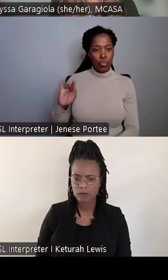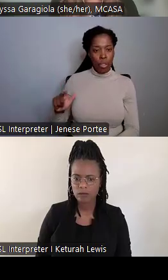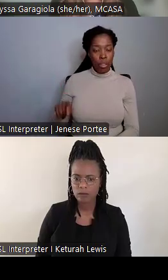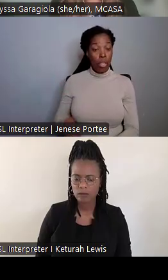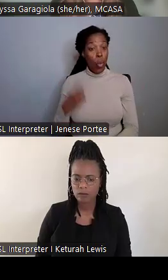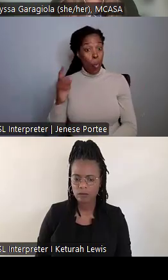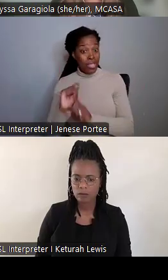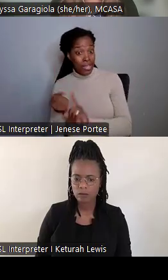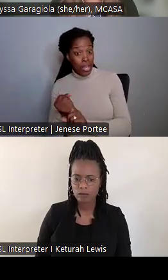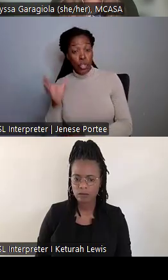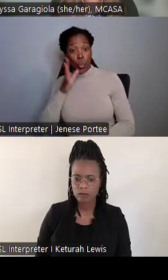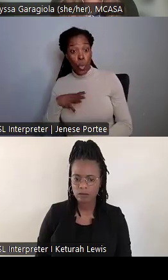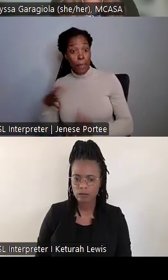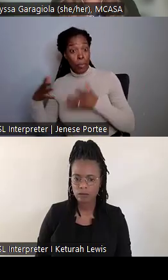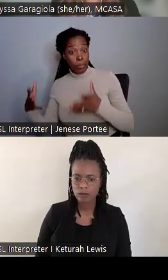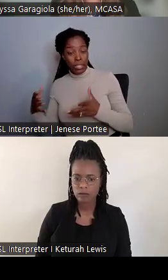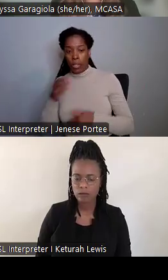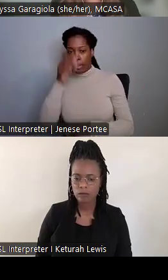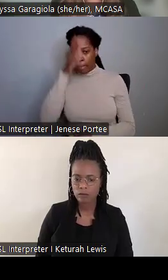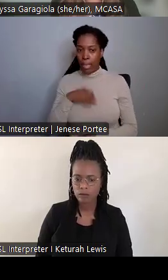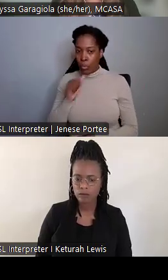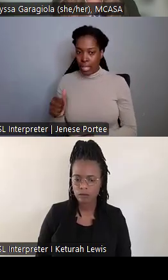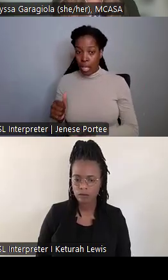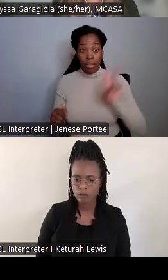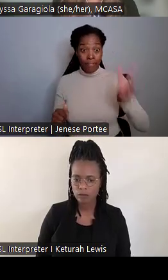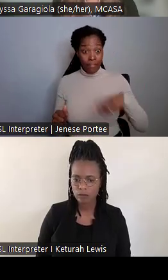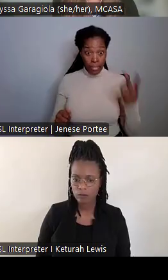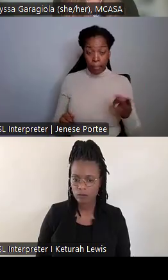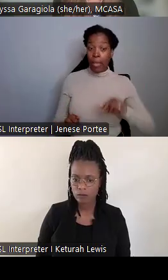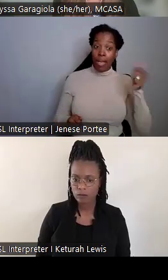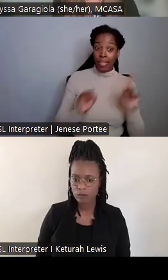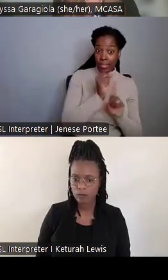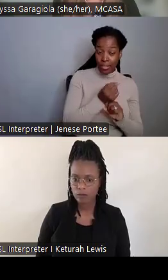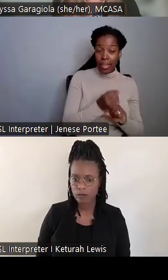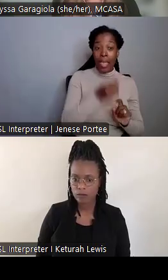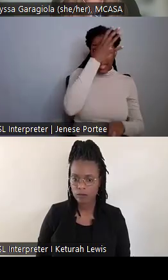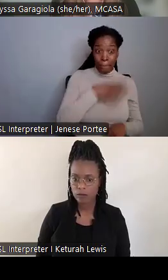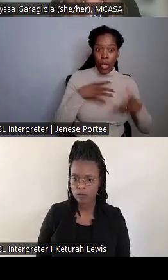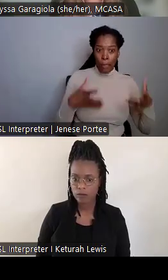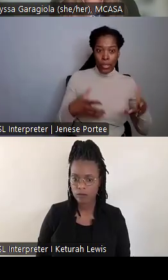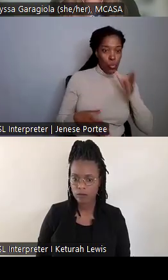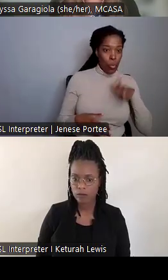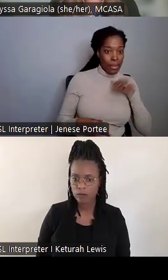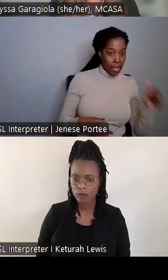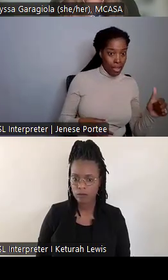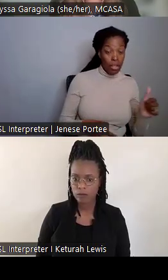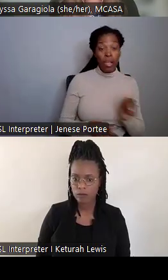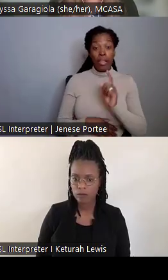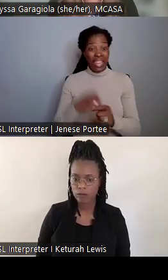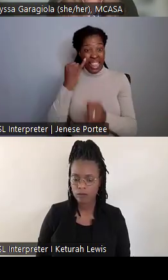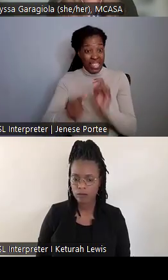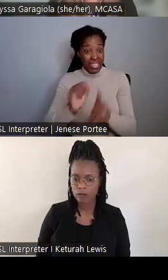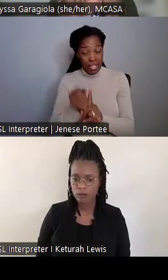wasn't. In another scenario, the man was obese and the woman wasn't. And in the last scenario, neither person